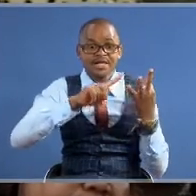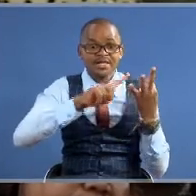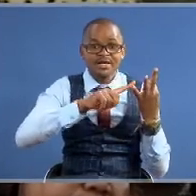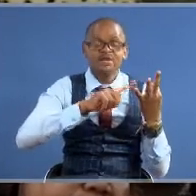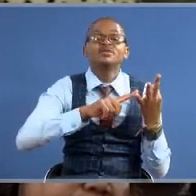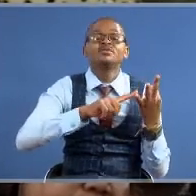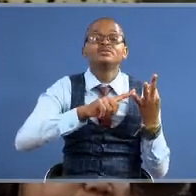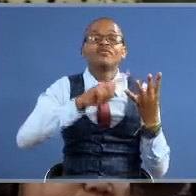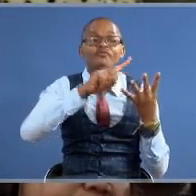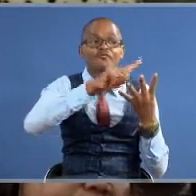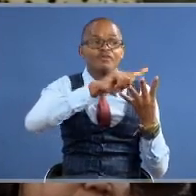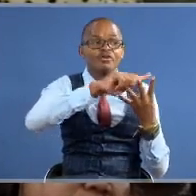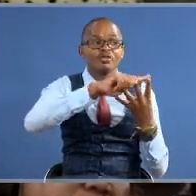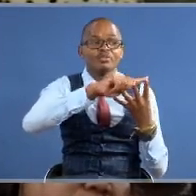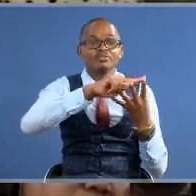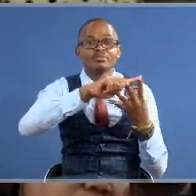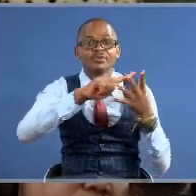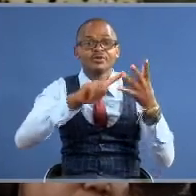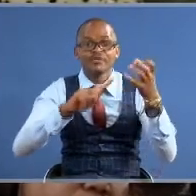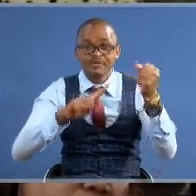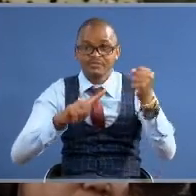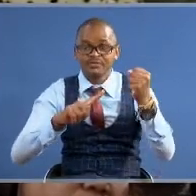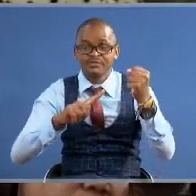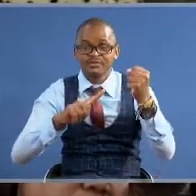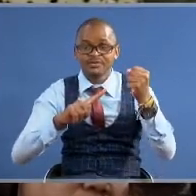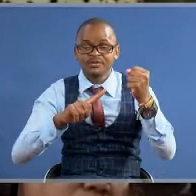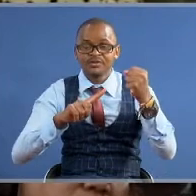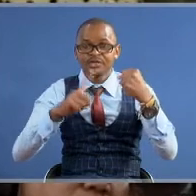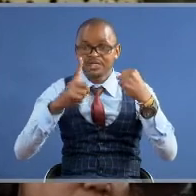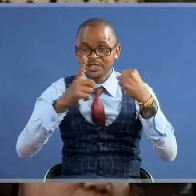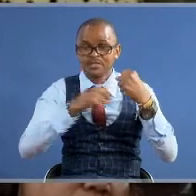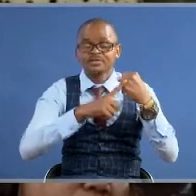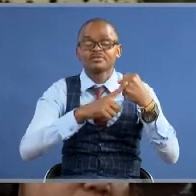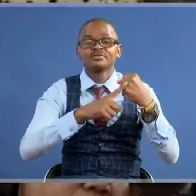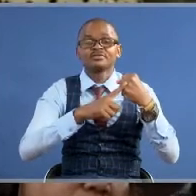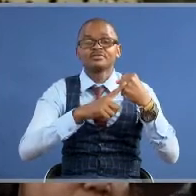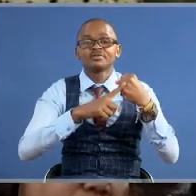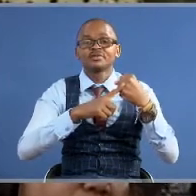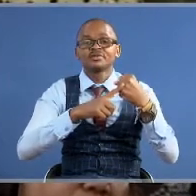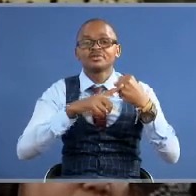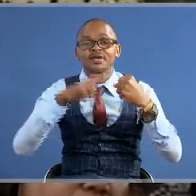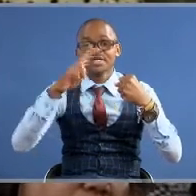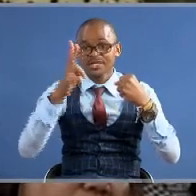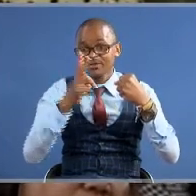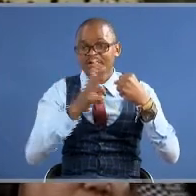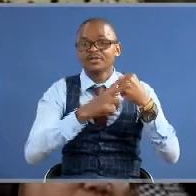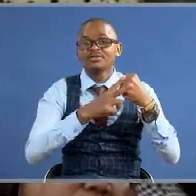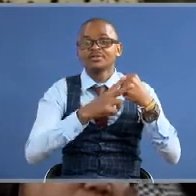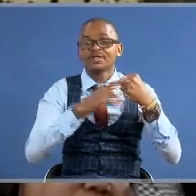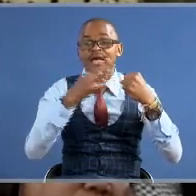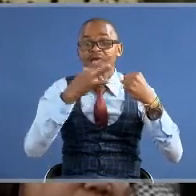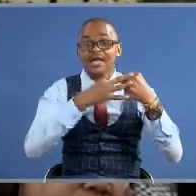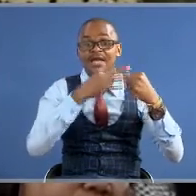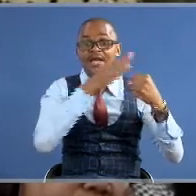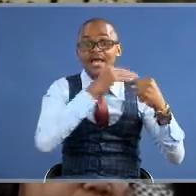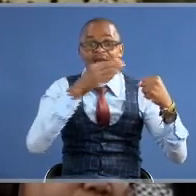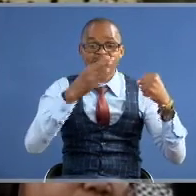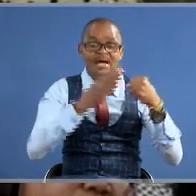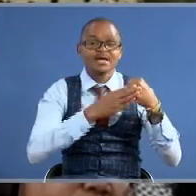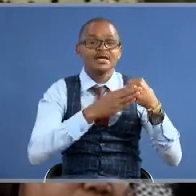third, fourth, fifth, sixth, seventh, eighth, and